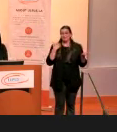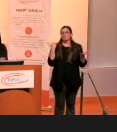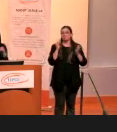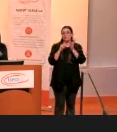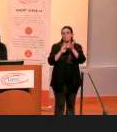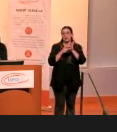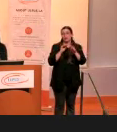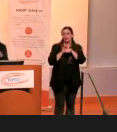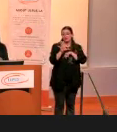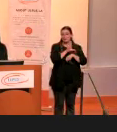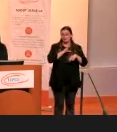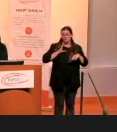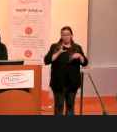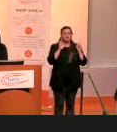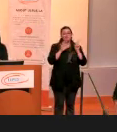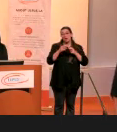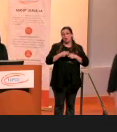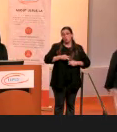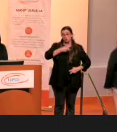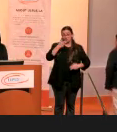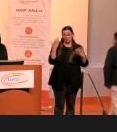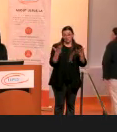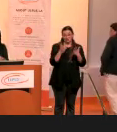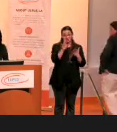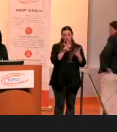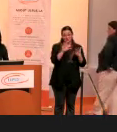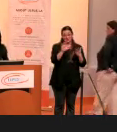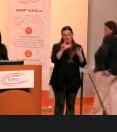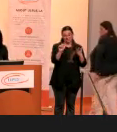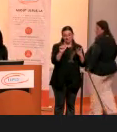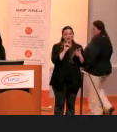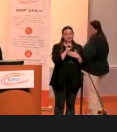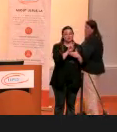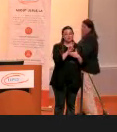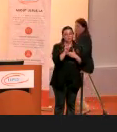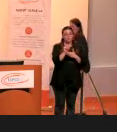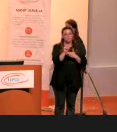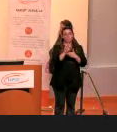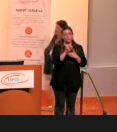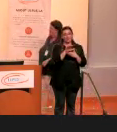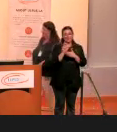board and a rheumatologist here at UCLA, Dr. Maureen McMahon.